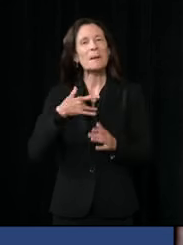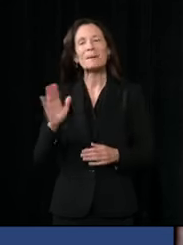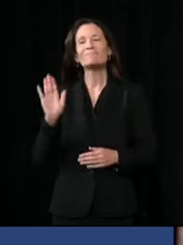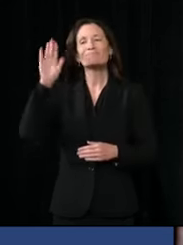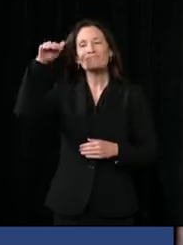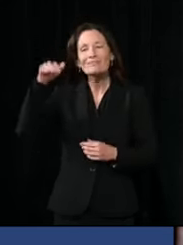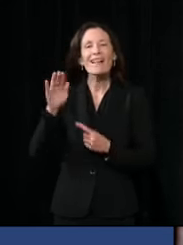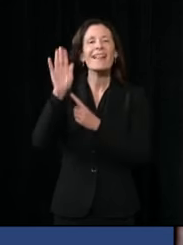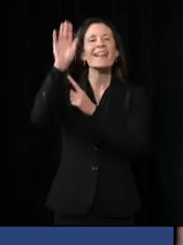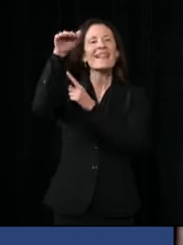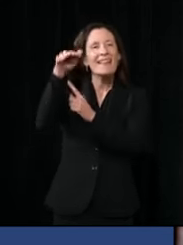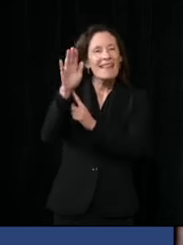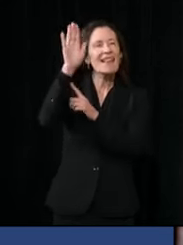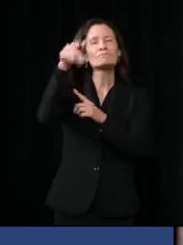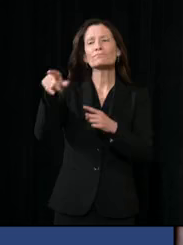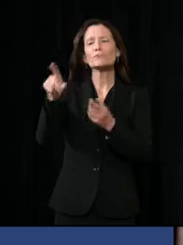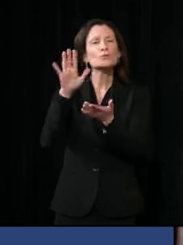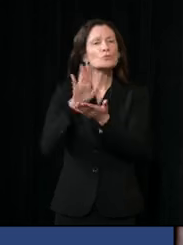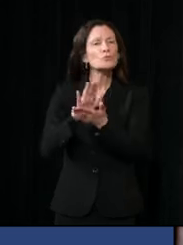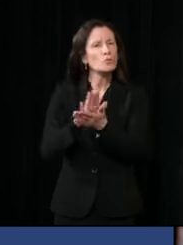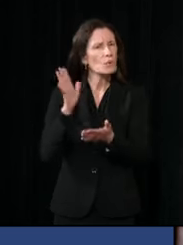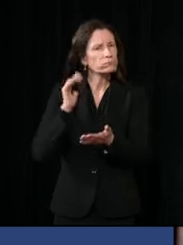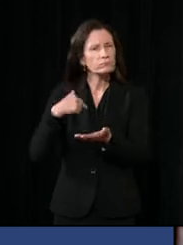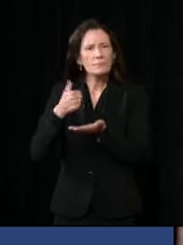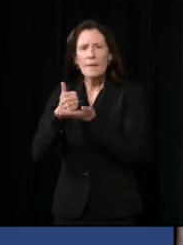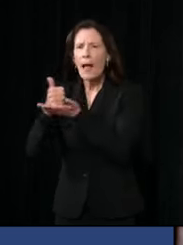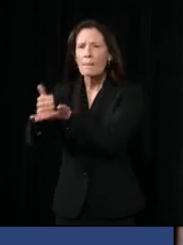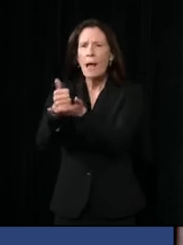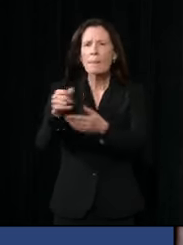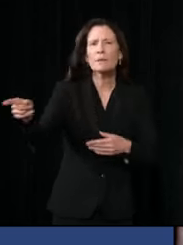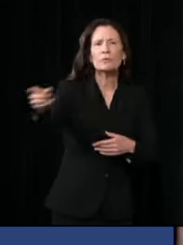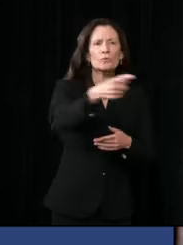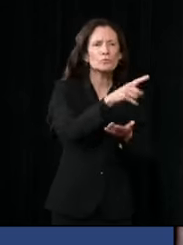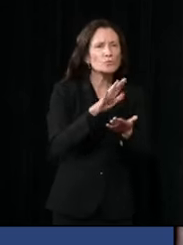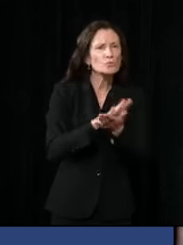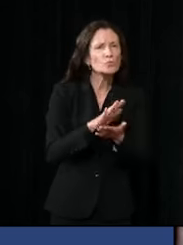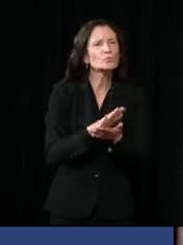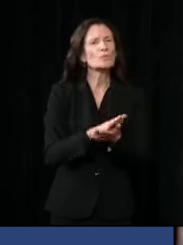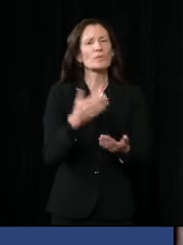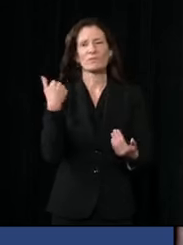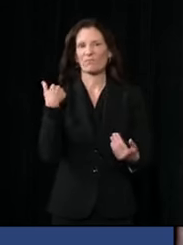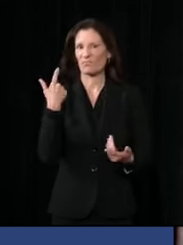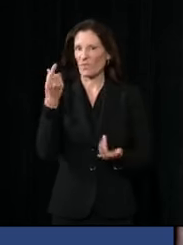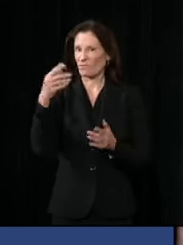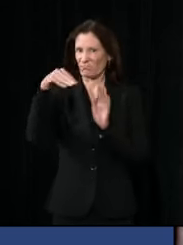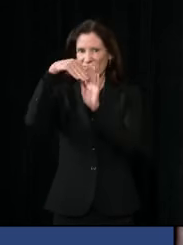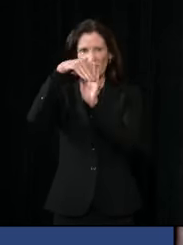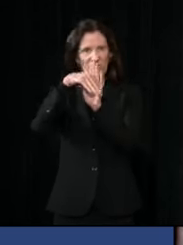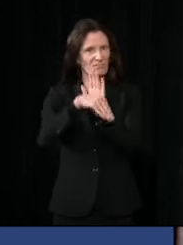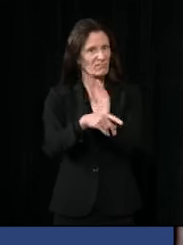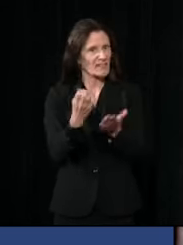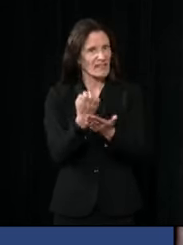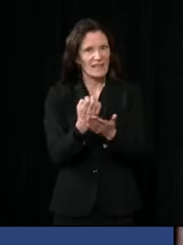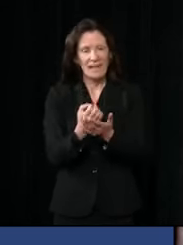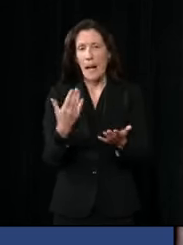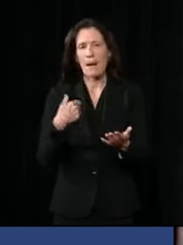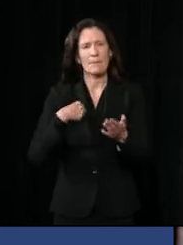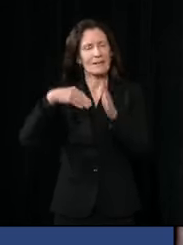from the brink. We began to modernize our workforce development system, and we reinvigorated our election